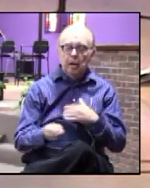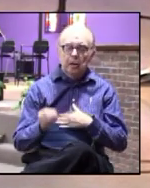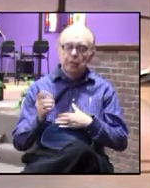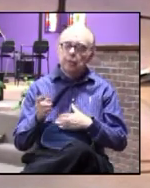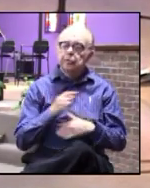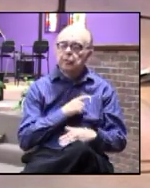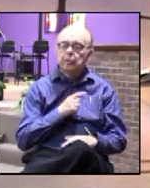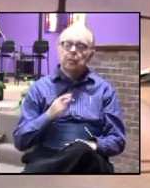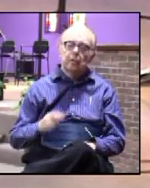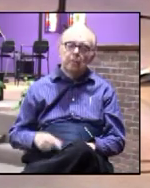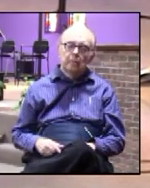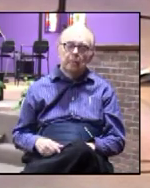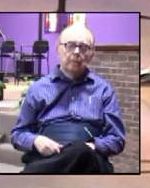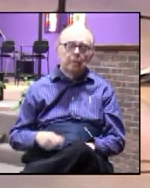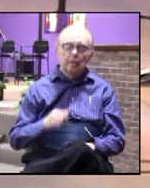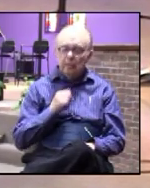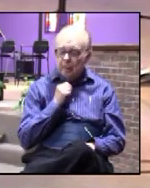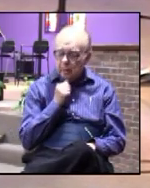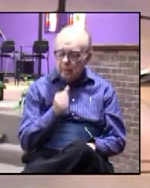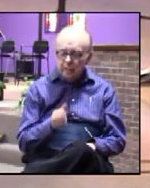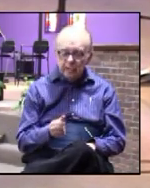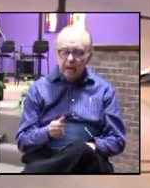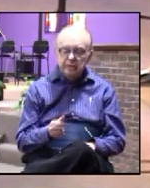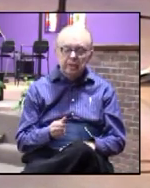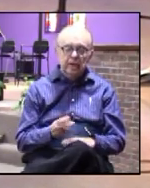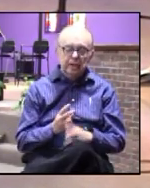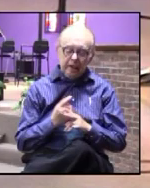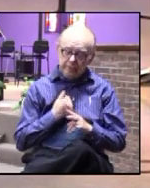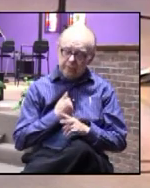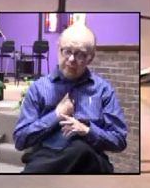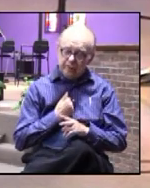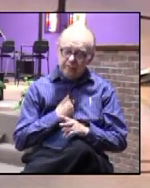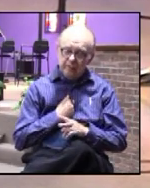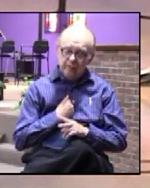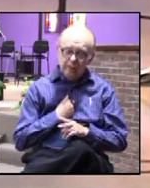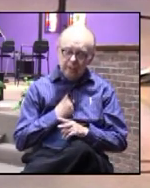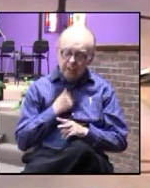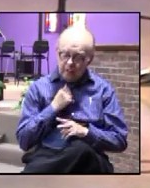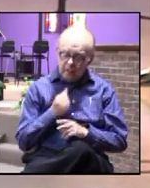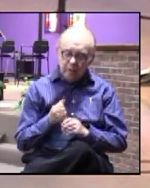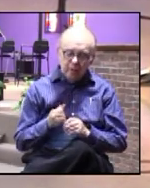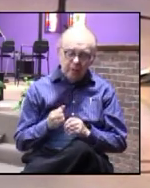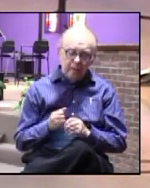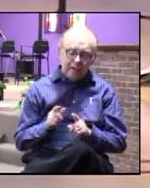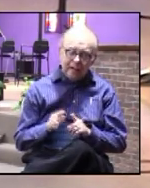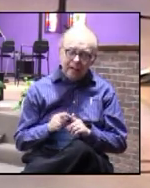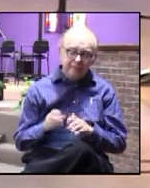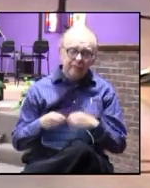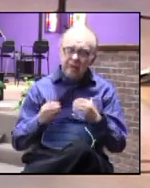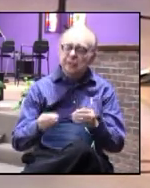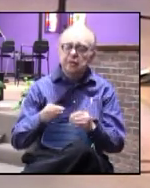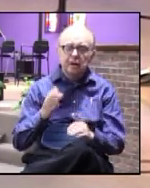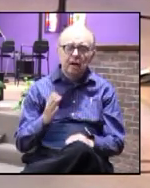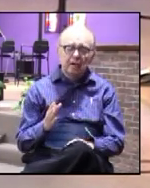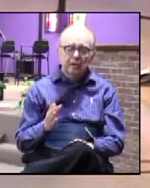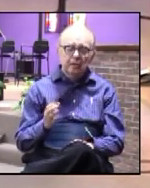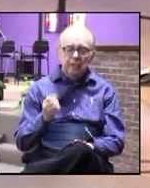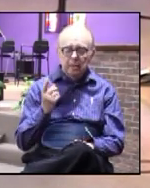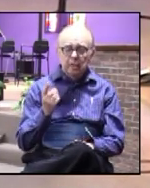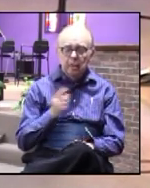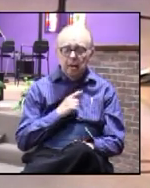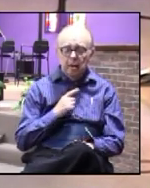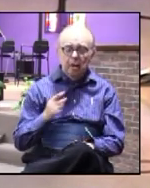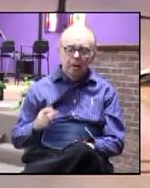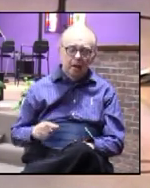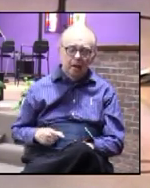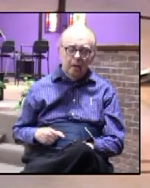Lord. It's not holding anything back. It's no expense. It's like, you don't understand, Lord.